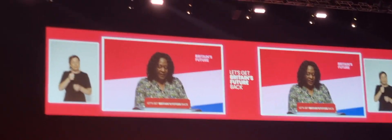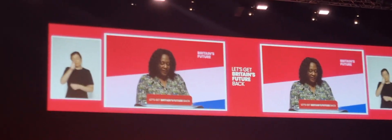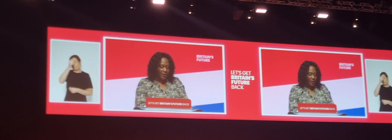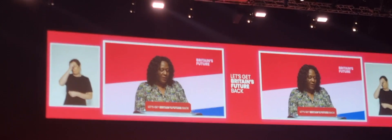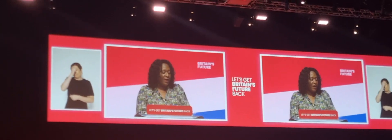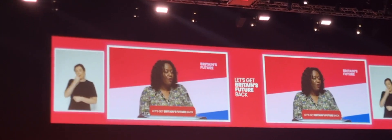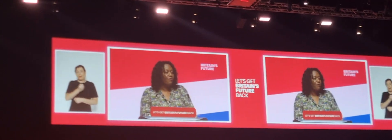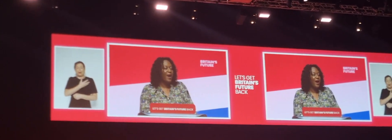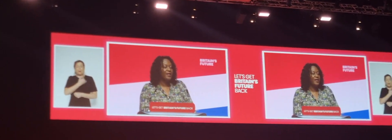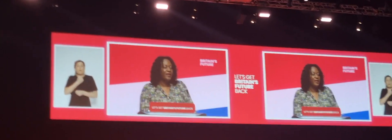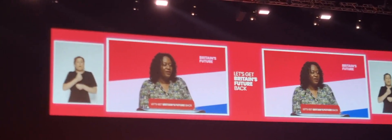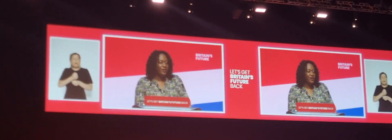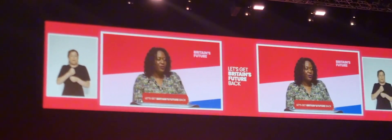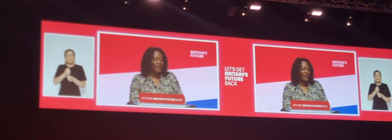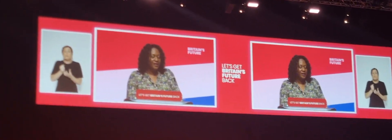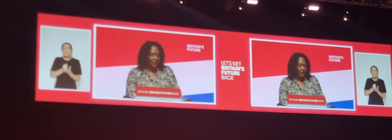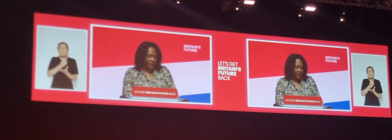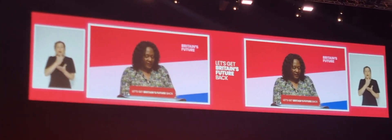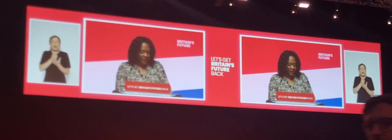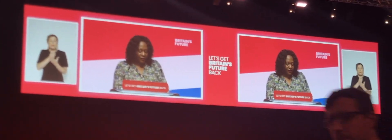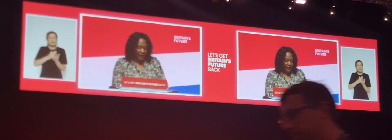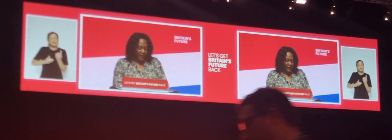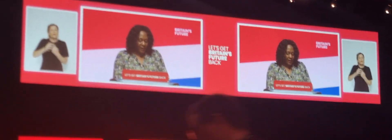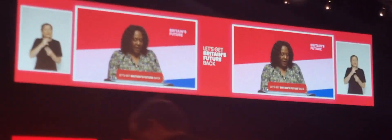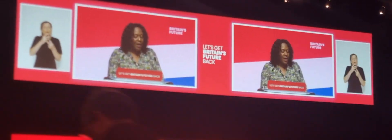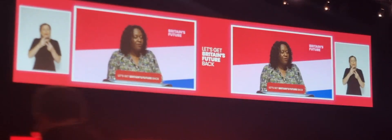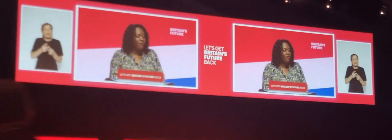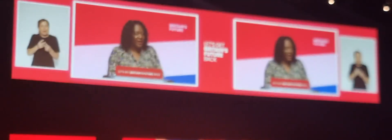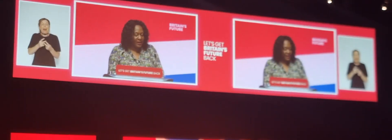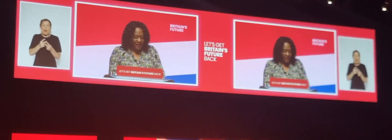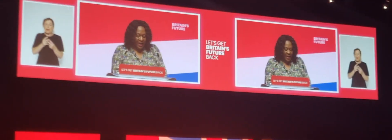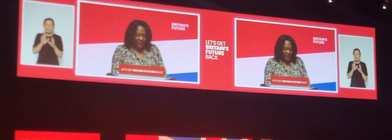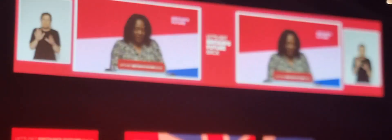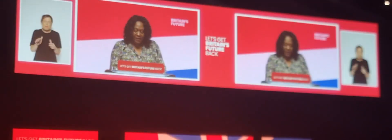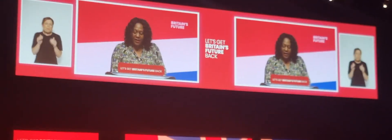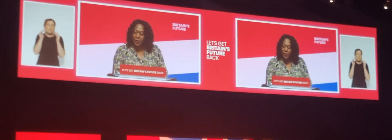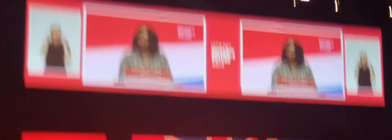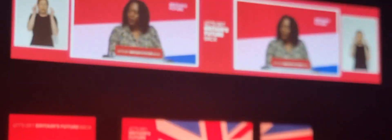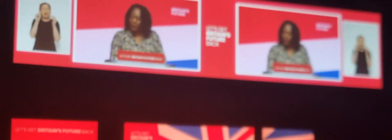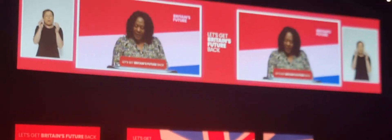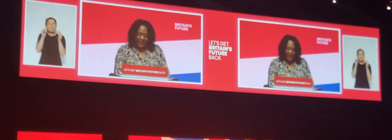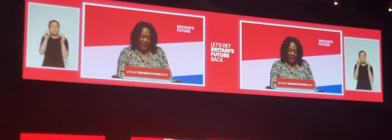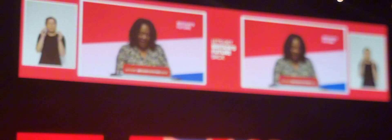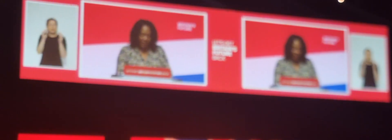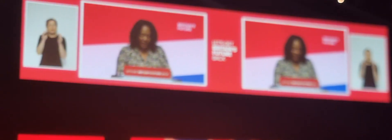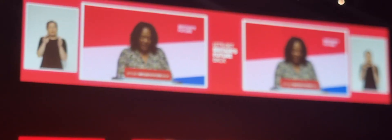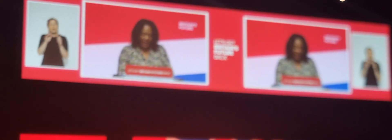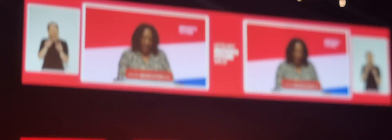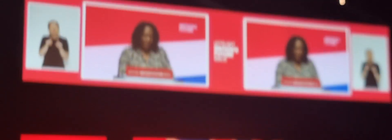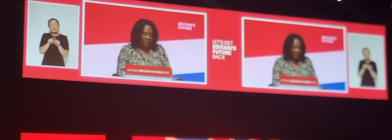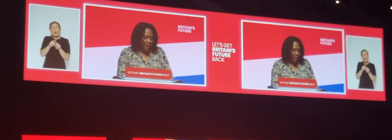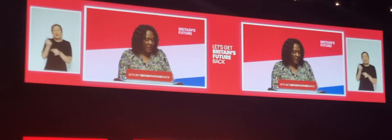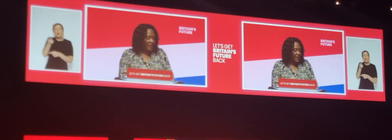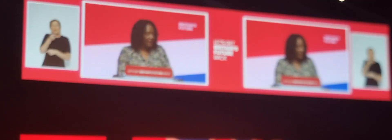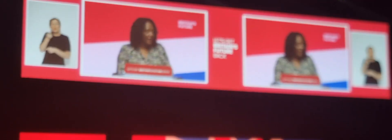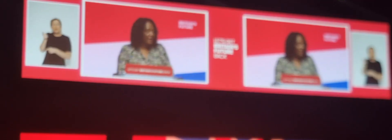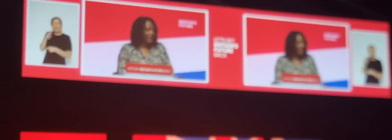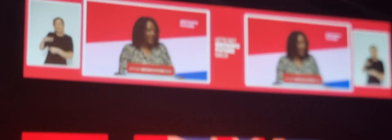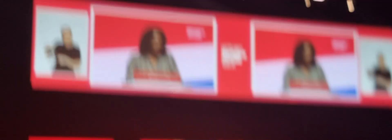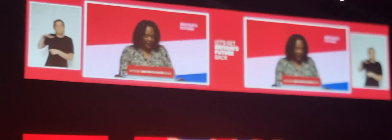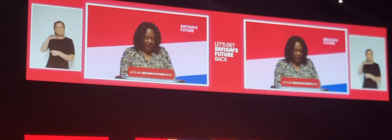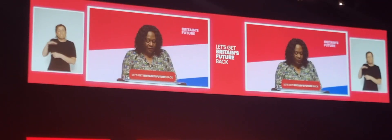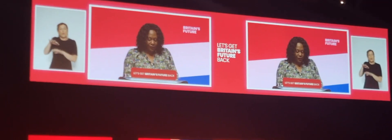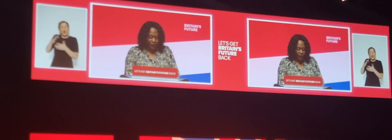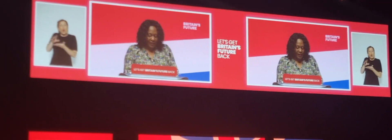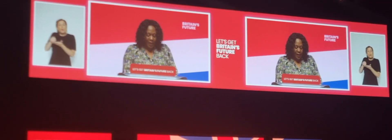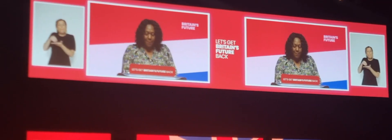care system right into the 21st century. And recognise the value of unpaid carers and families that